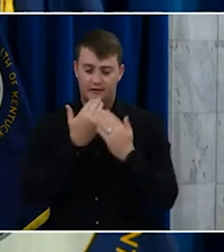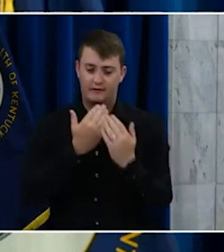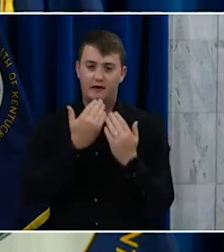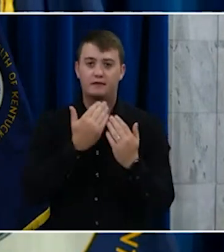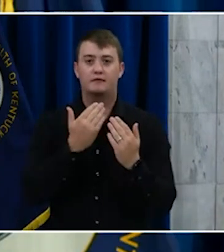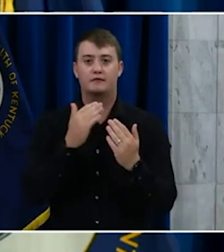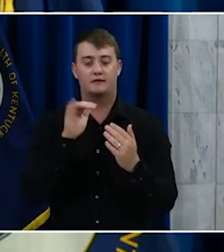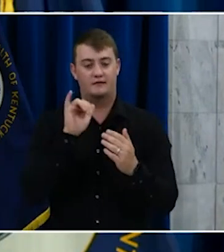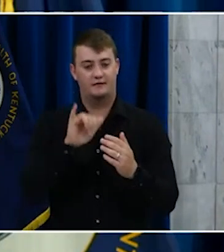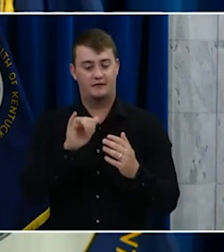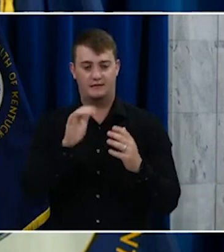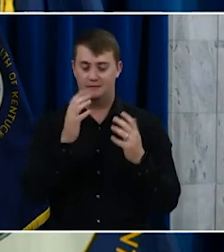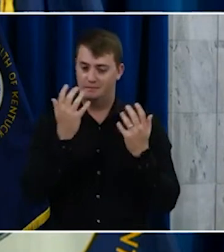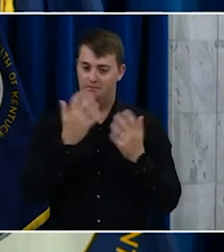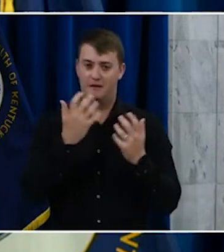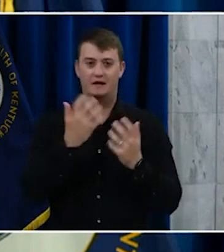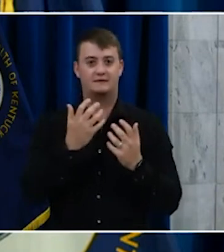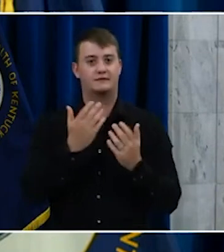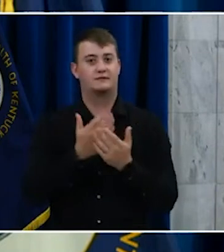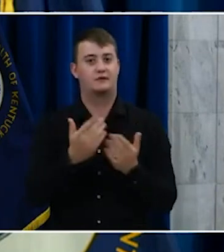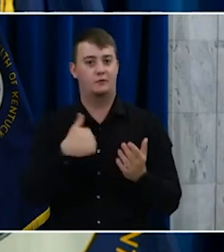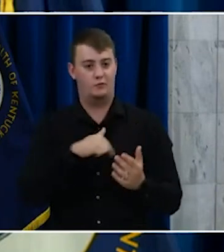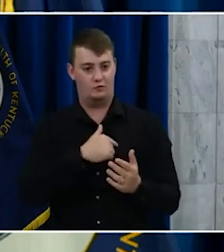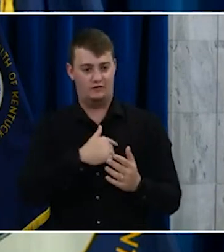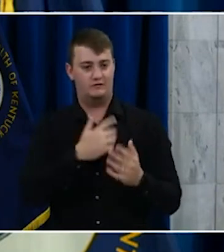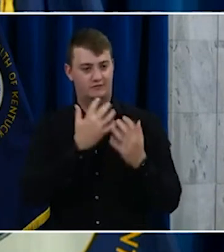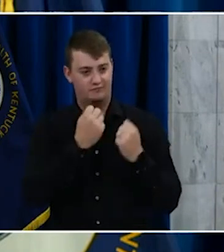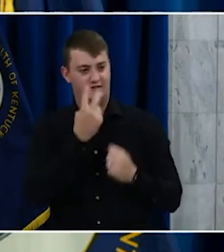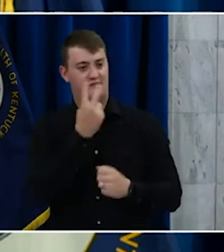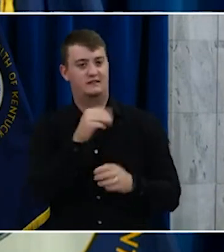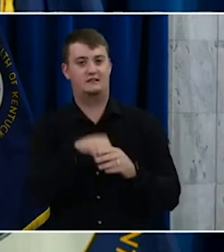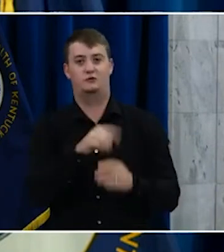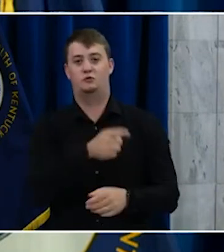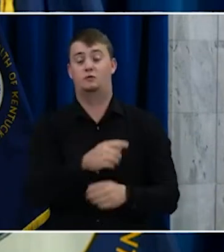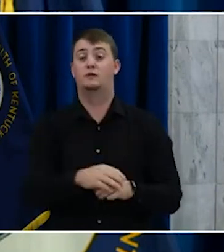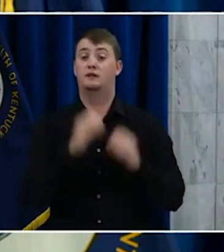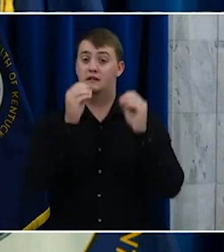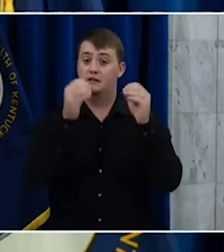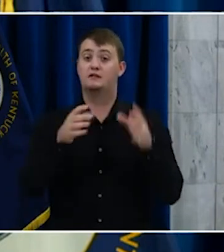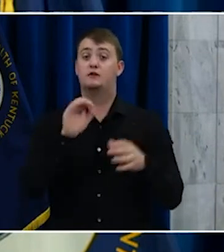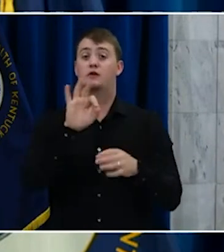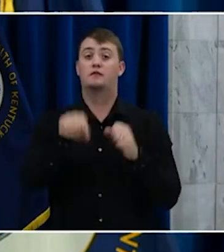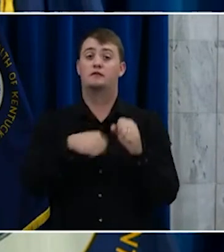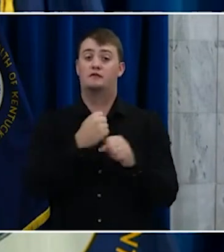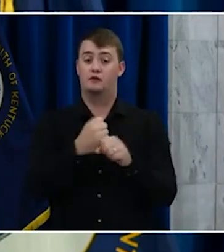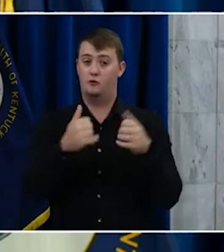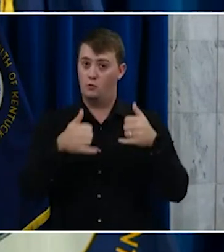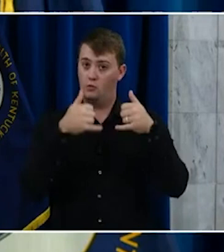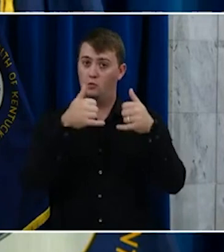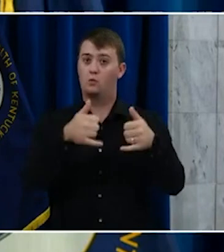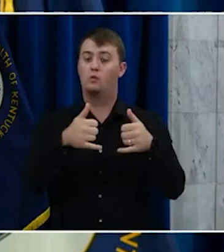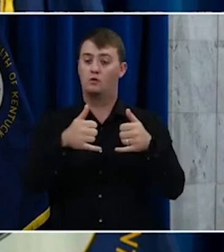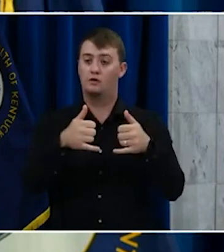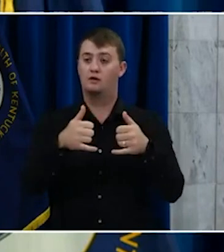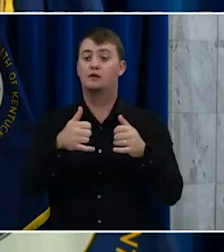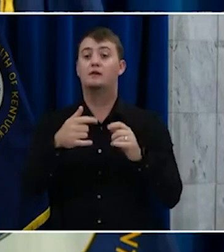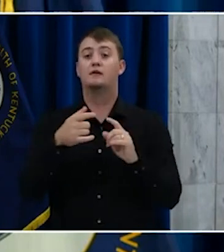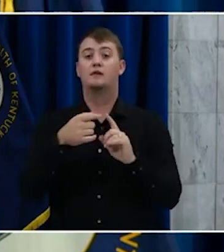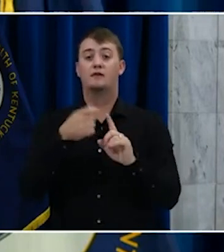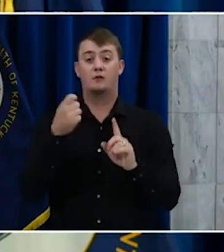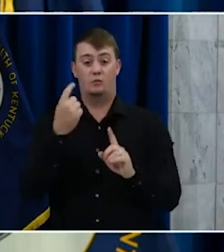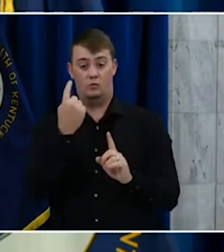the treasure that we celebrate in you. The Teacher of the Year Award is bestowed upon